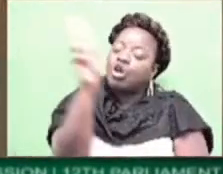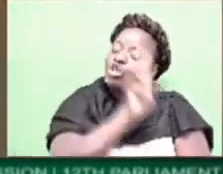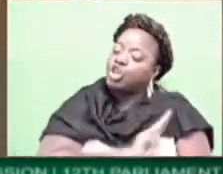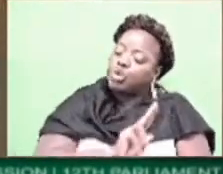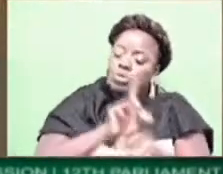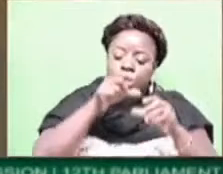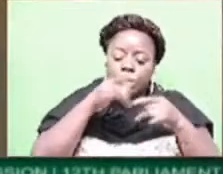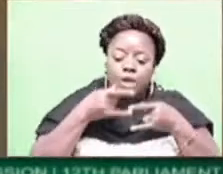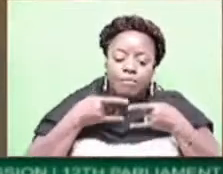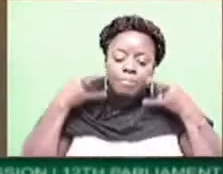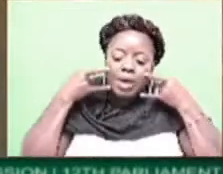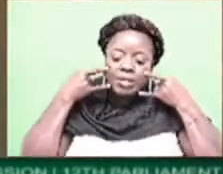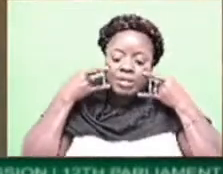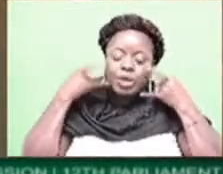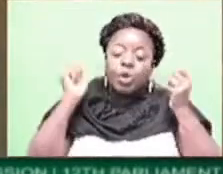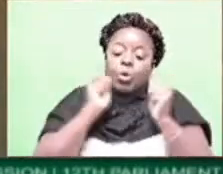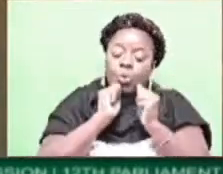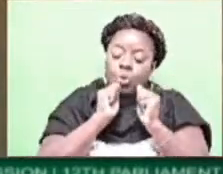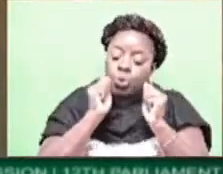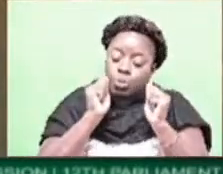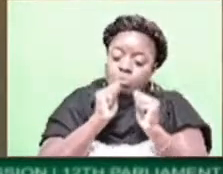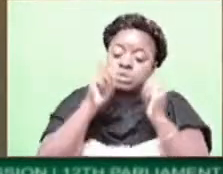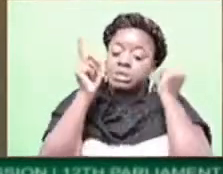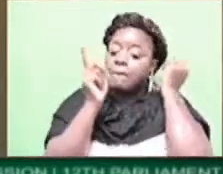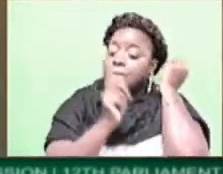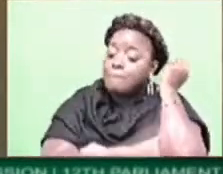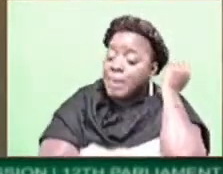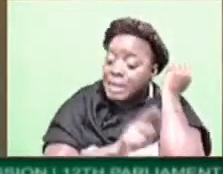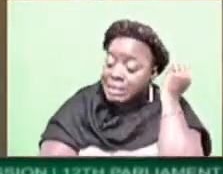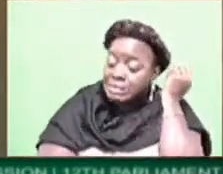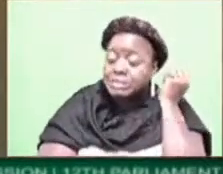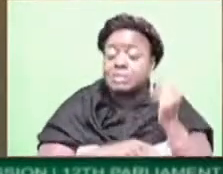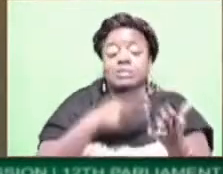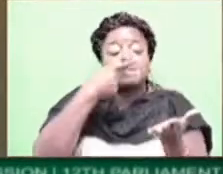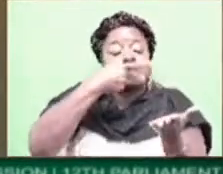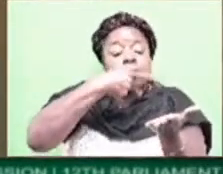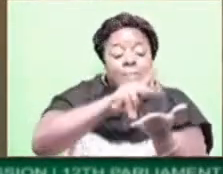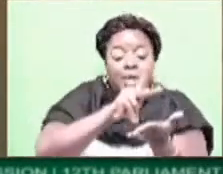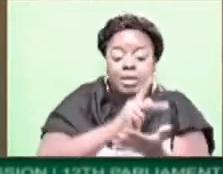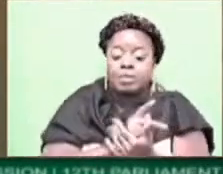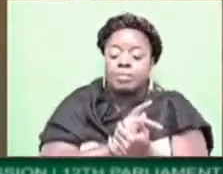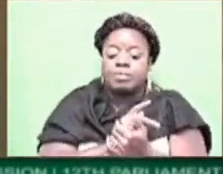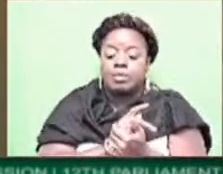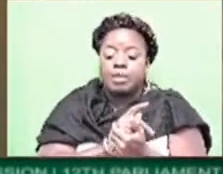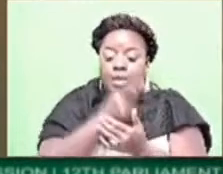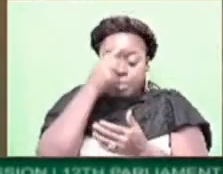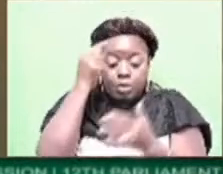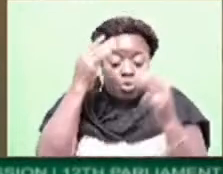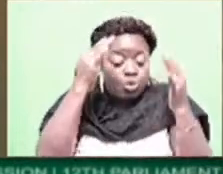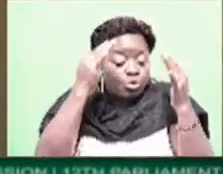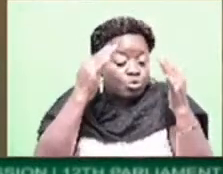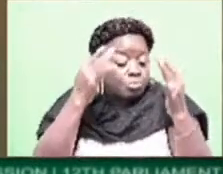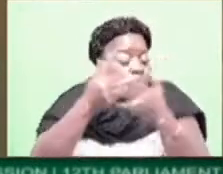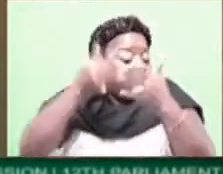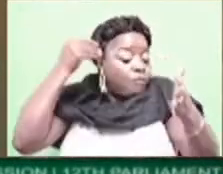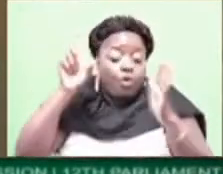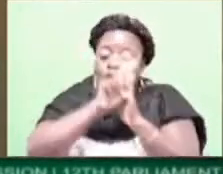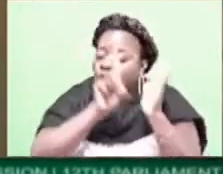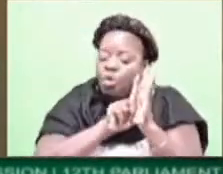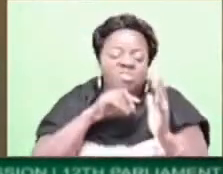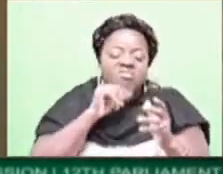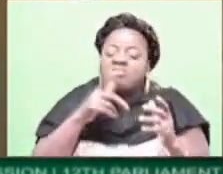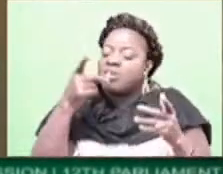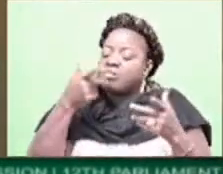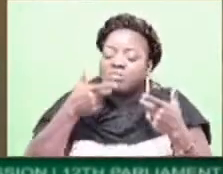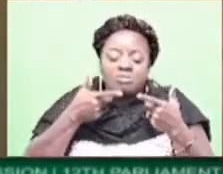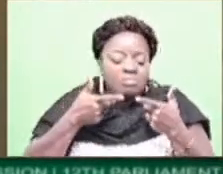a fixed penalty system, because the prior mechanism did not allow for that. So I am